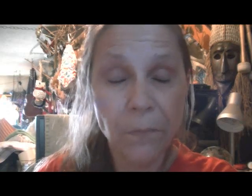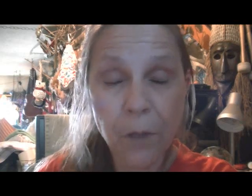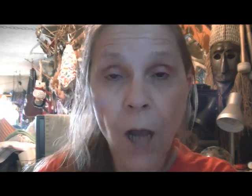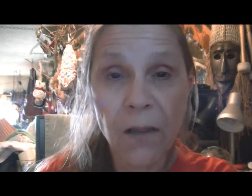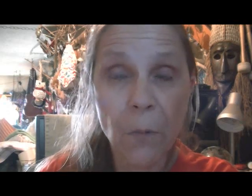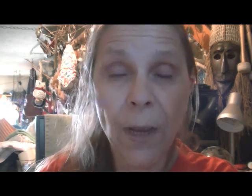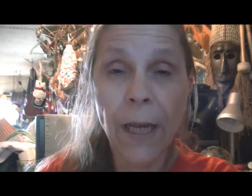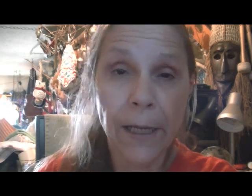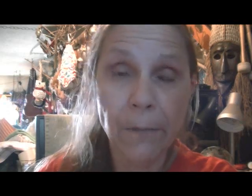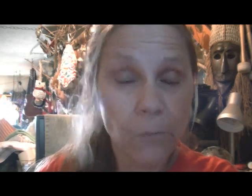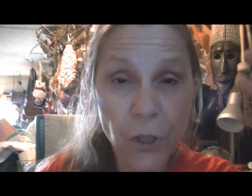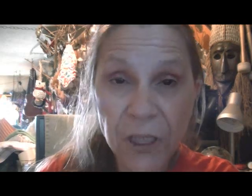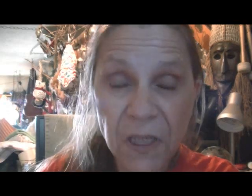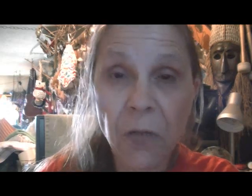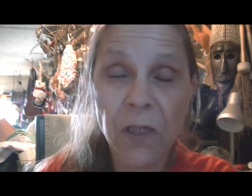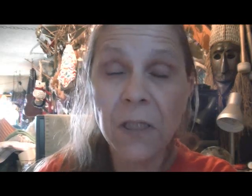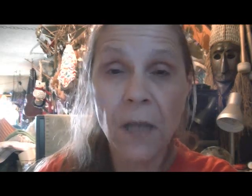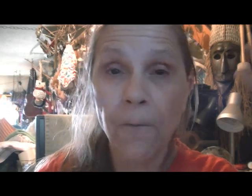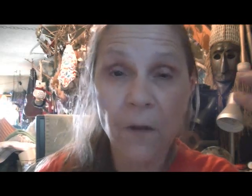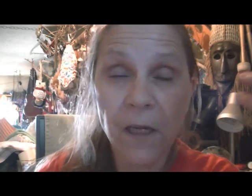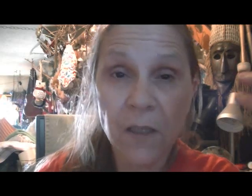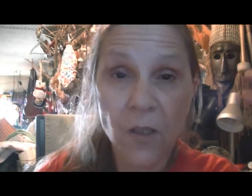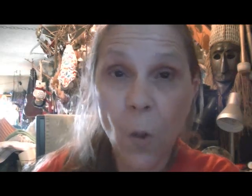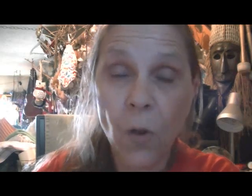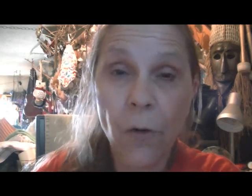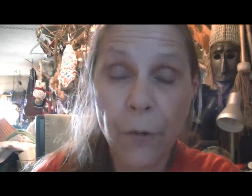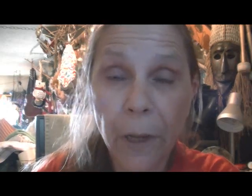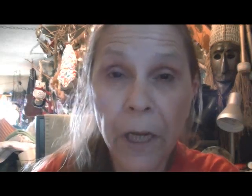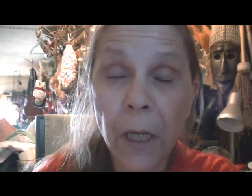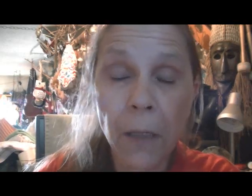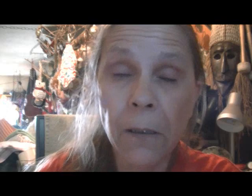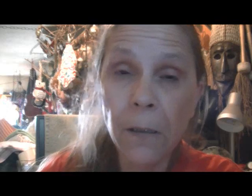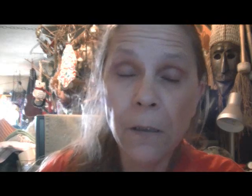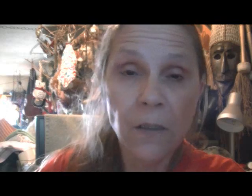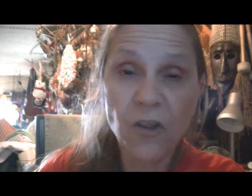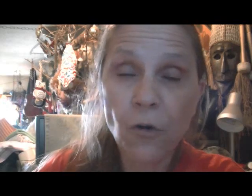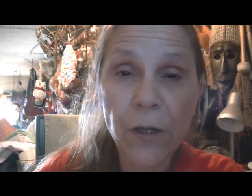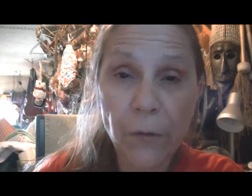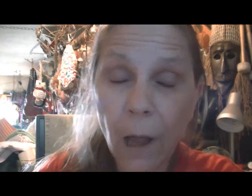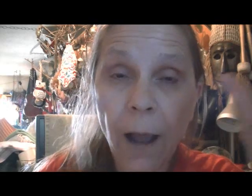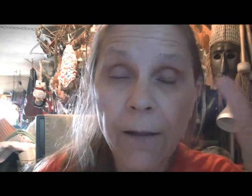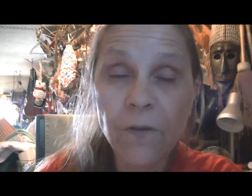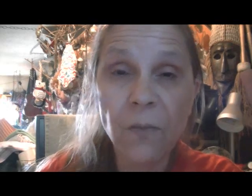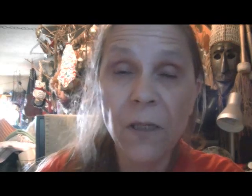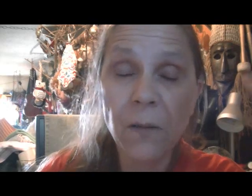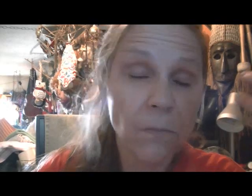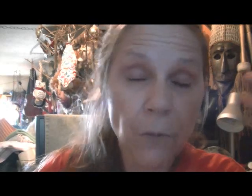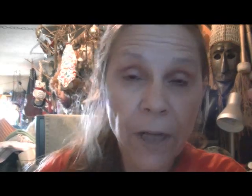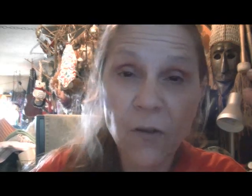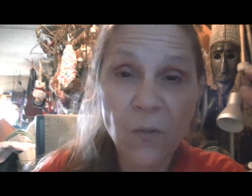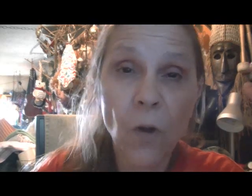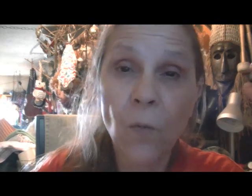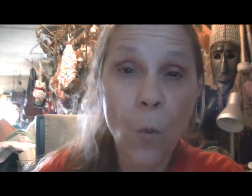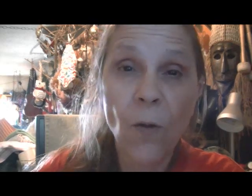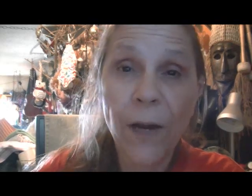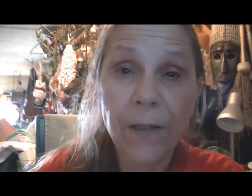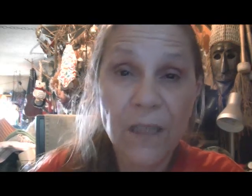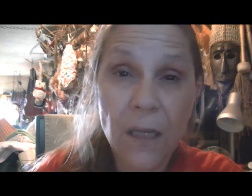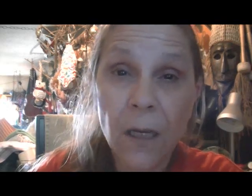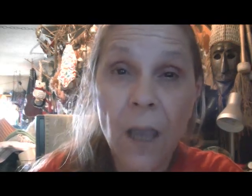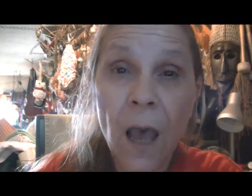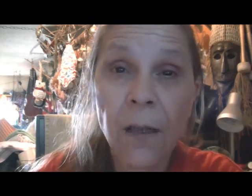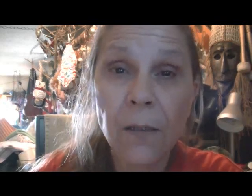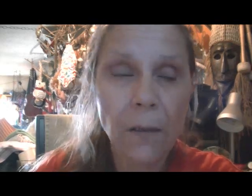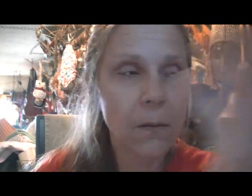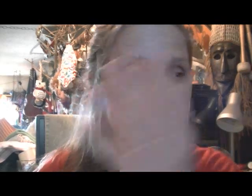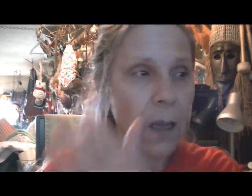rooms, locking them away like dirty secrets after they stole all their money and destroyed their lives. I mean, right, there's more than one way to